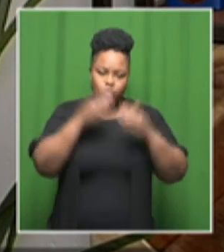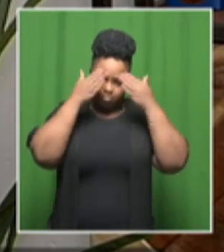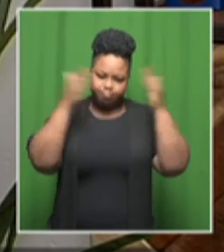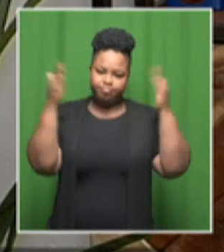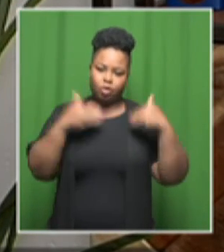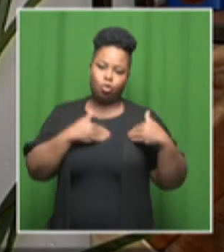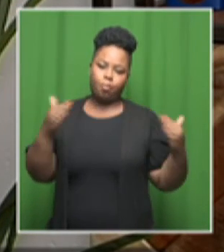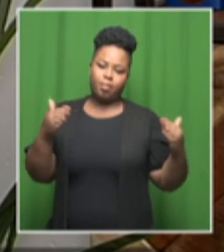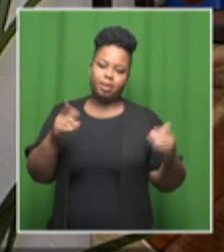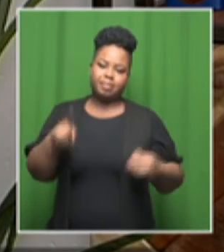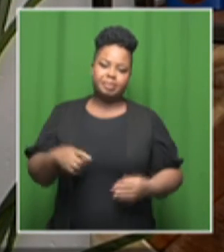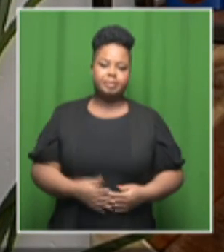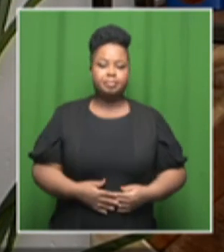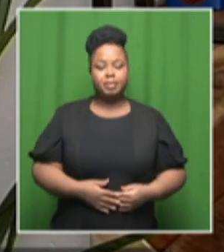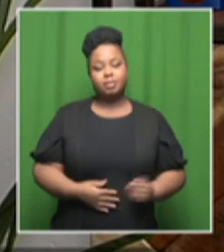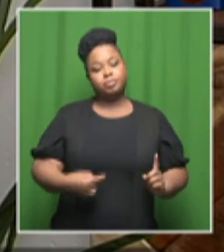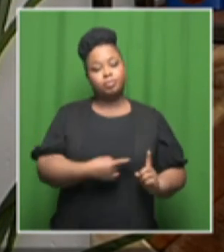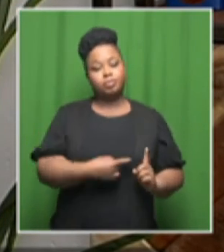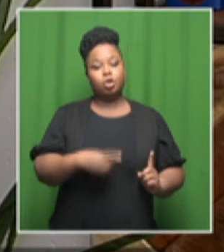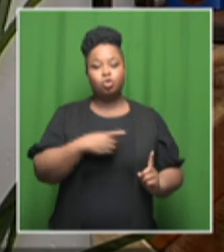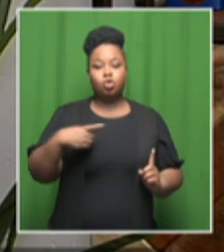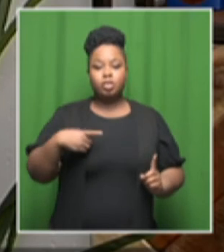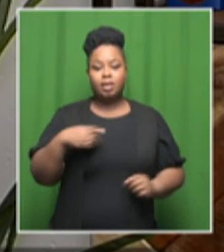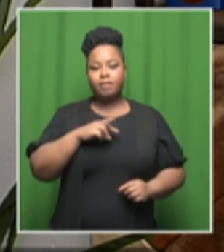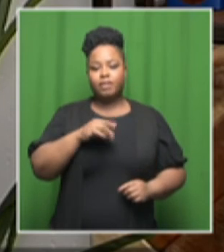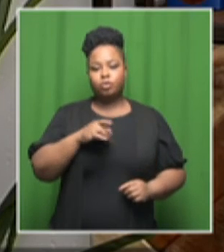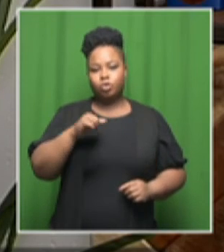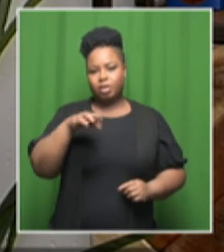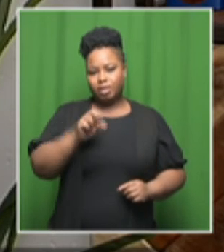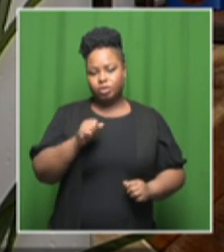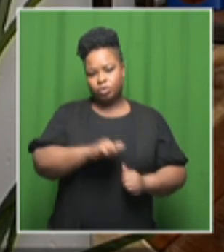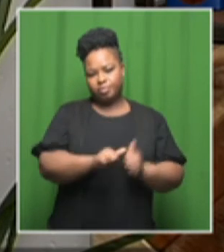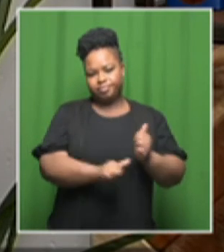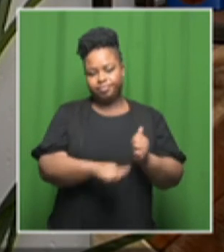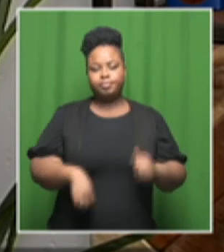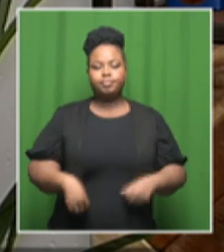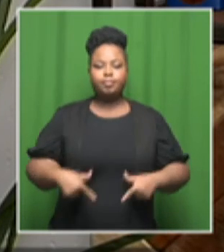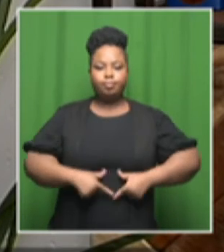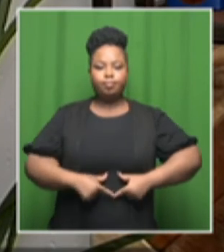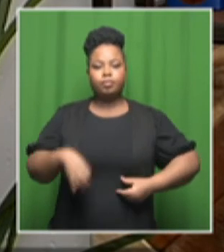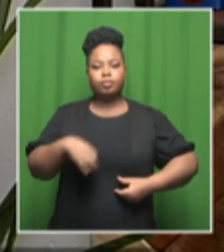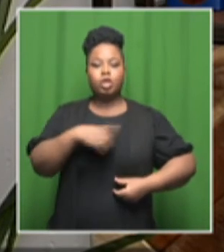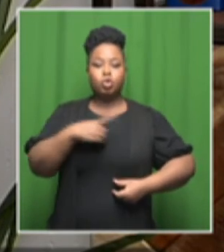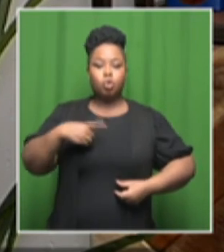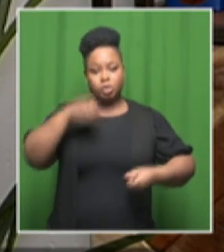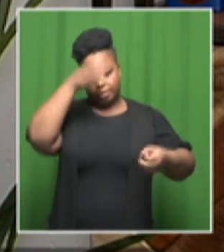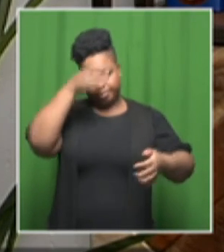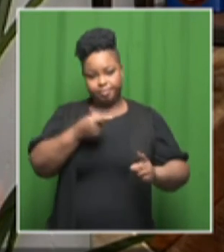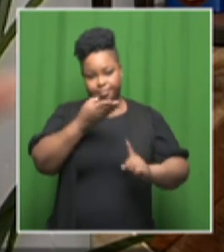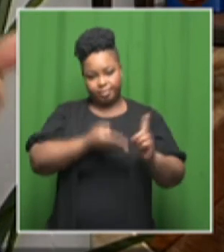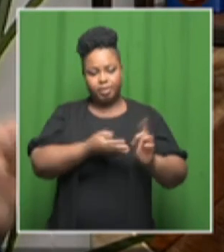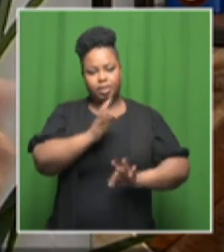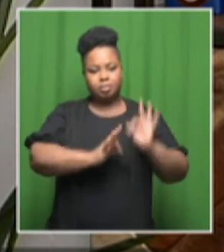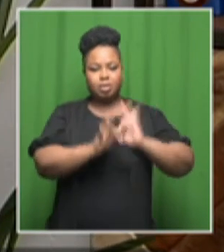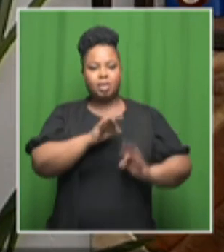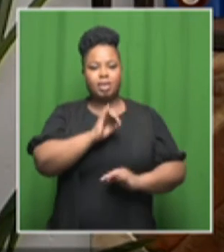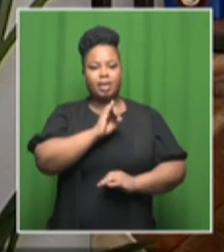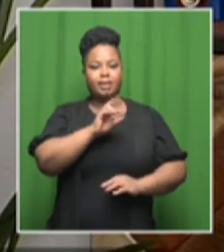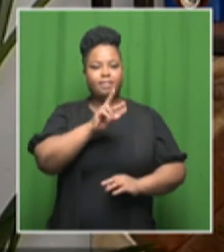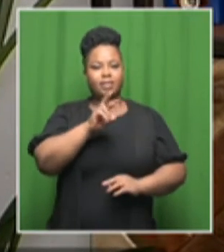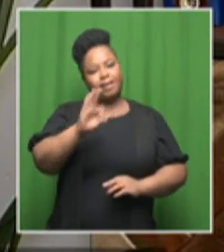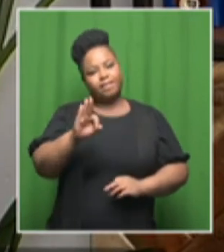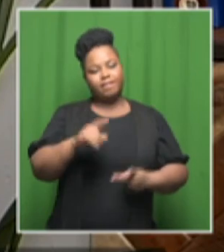So Dr. Wynand Fantonde, he of course is a subspecialist obstetrician and gynecologist, talking to us about both IVF and of